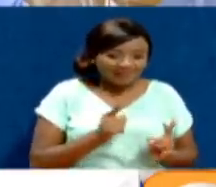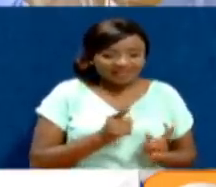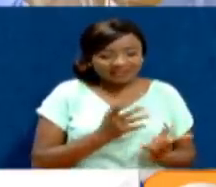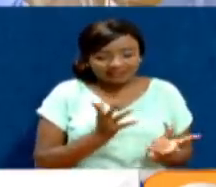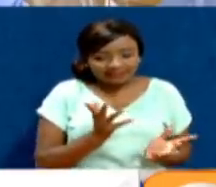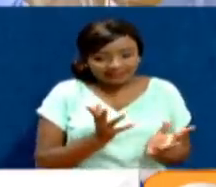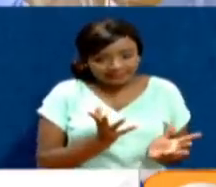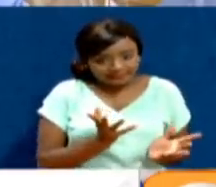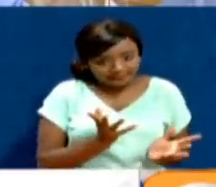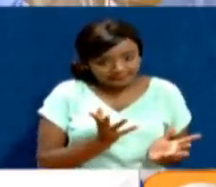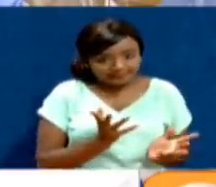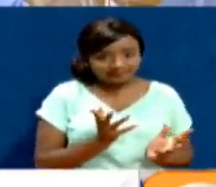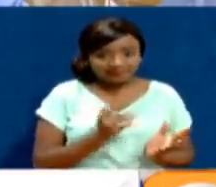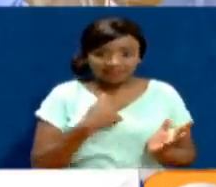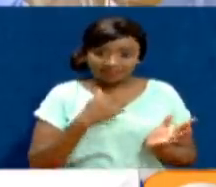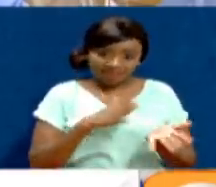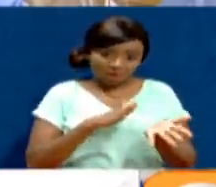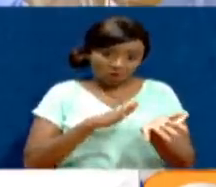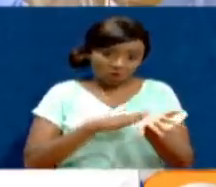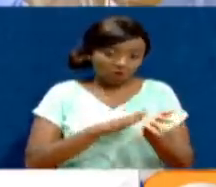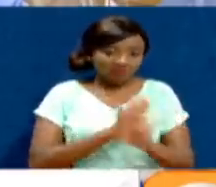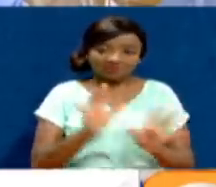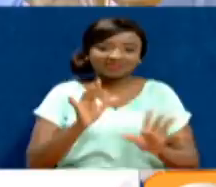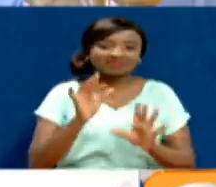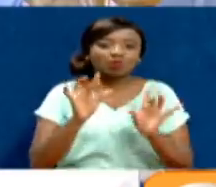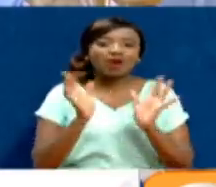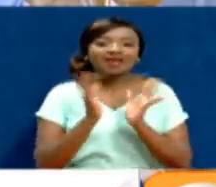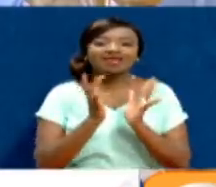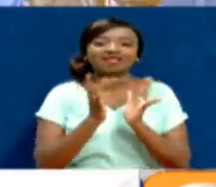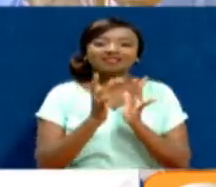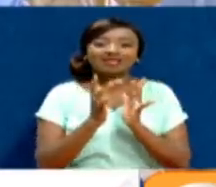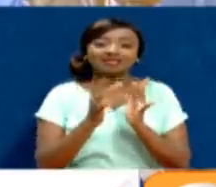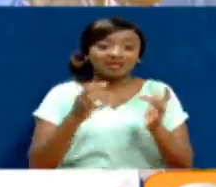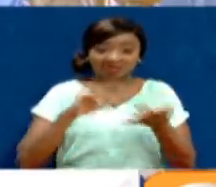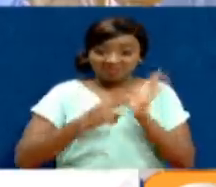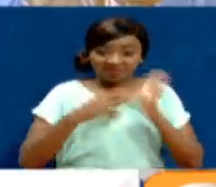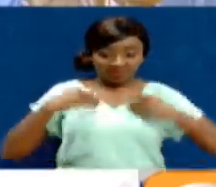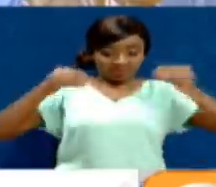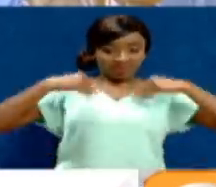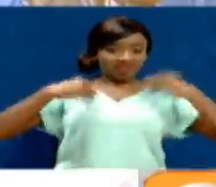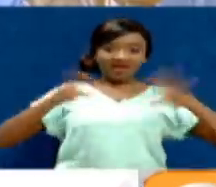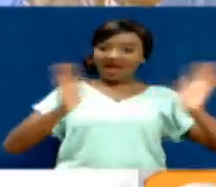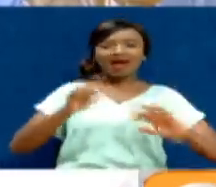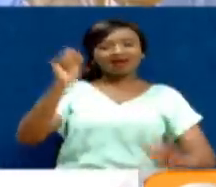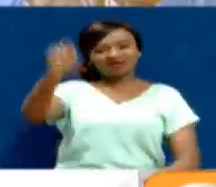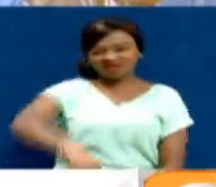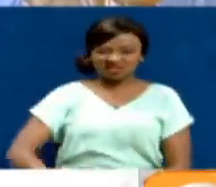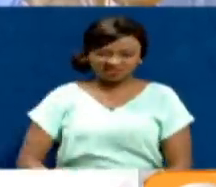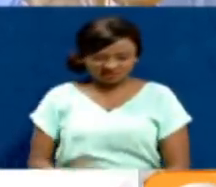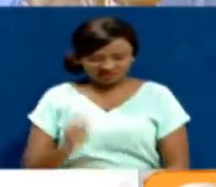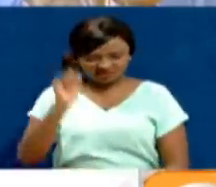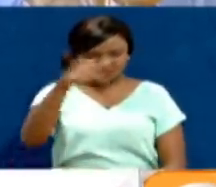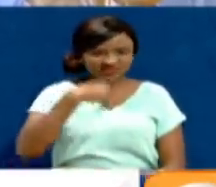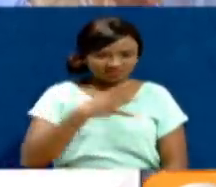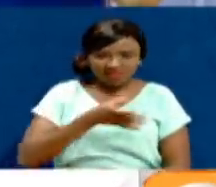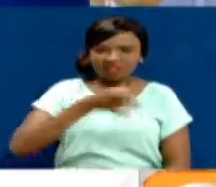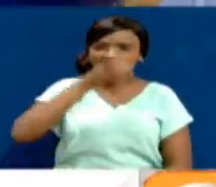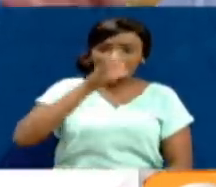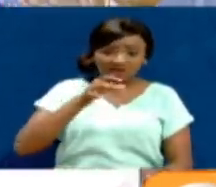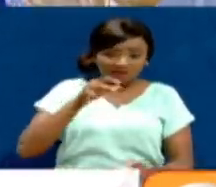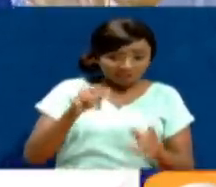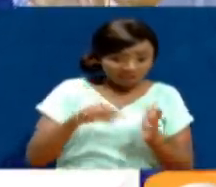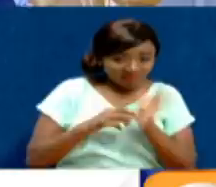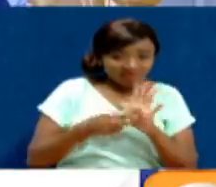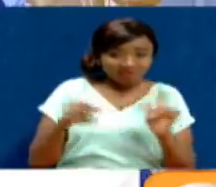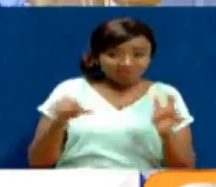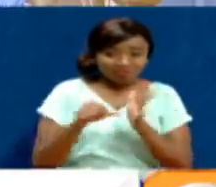those are my comments on social media. I sit as Iruka. Niko nimeonja kitu, si urongo. Na kuonja kitu si dhambi. Jeff, hata